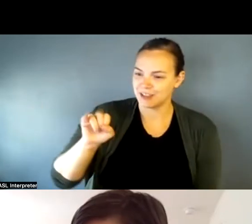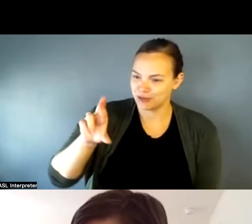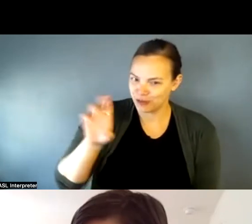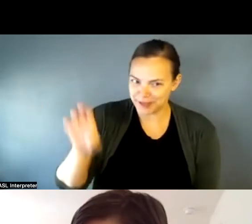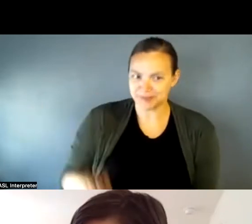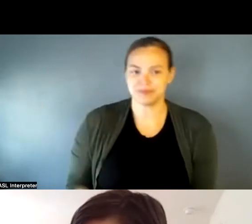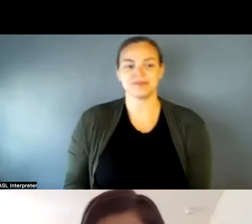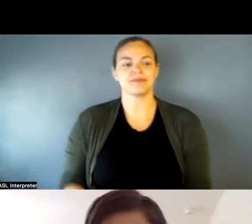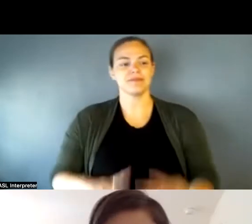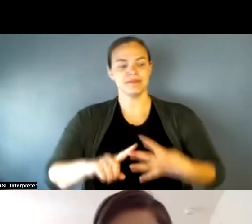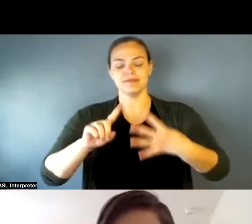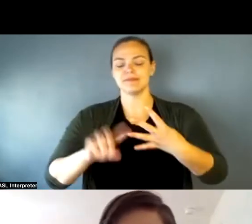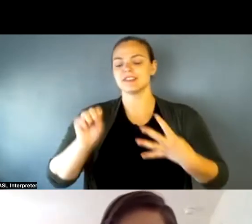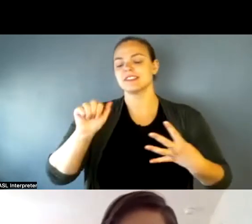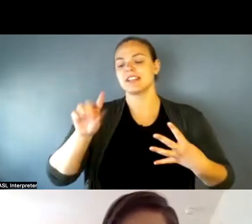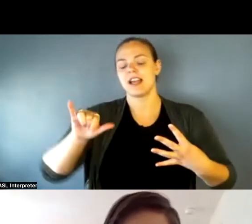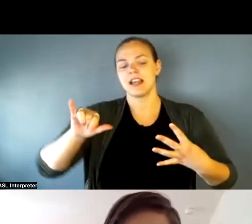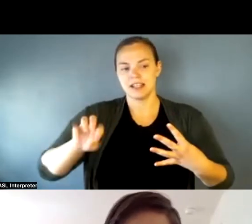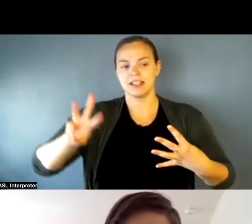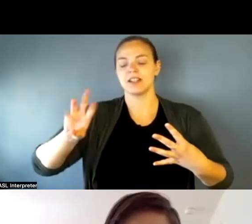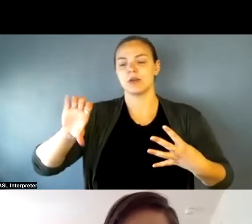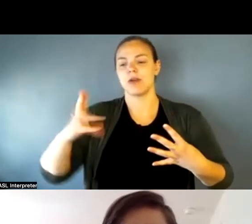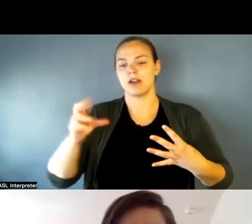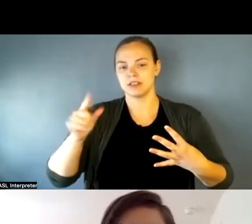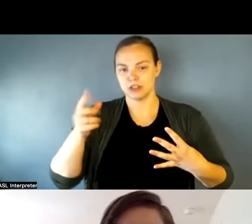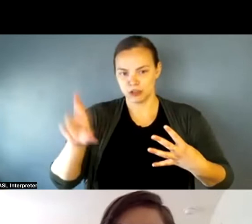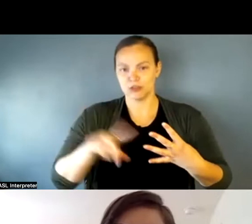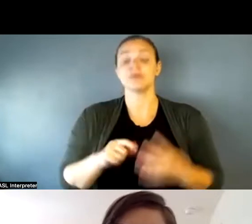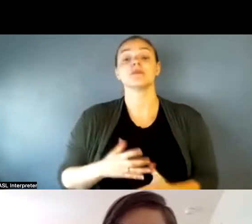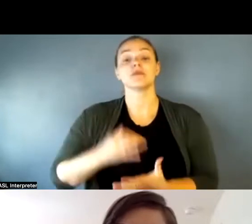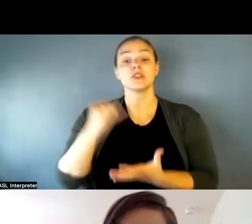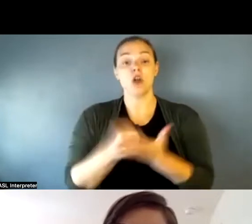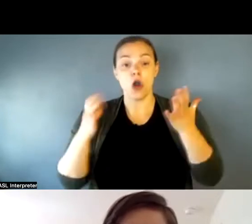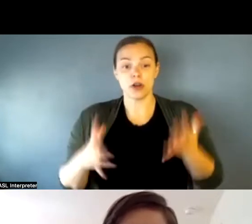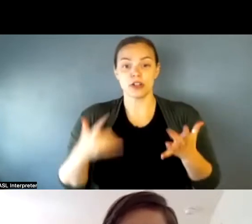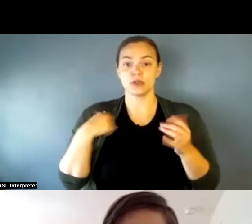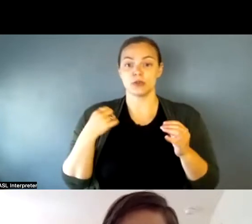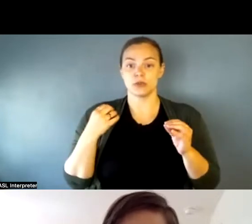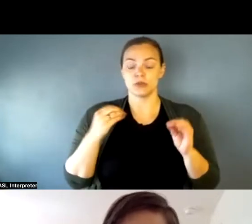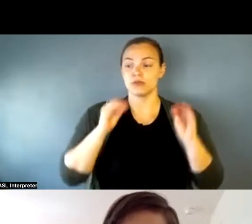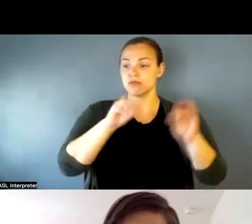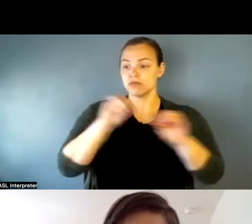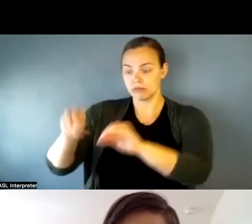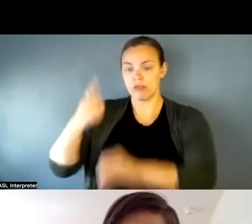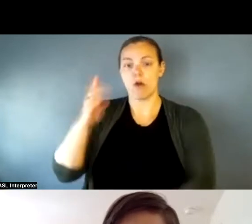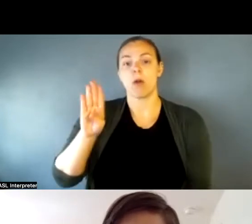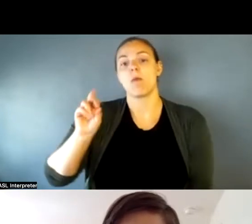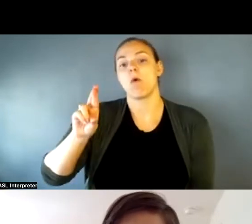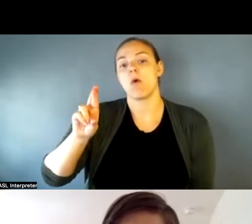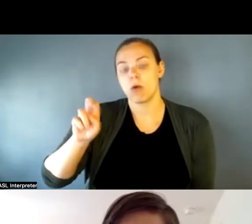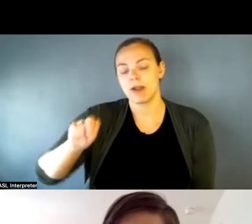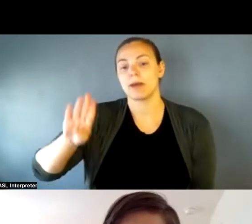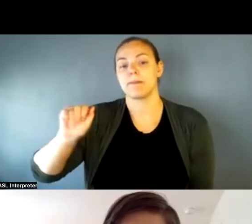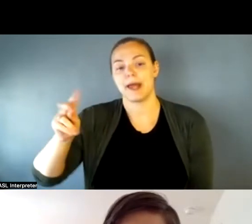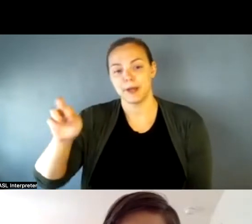then we have Sadie Wechsler. Sadie is the artist who has done the installation on the Boren banner. And